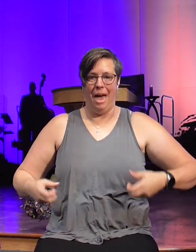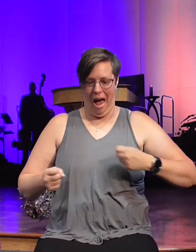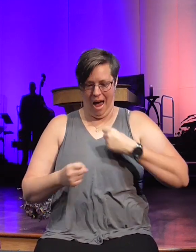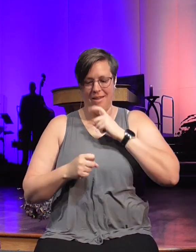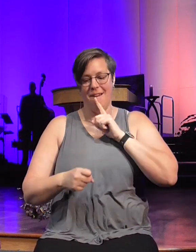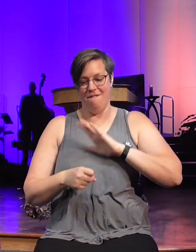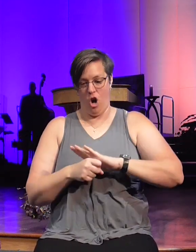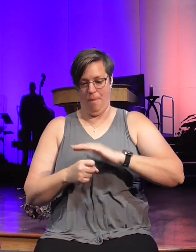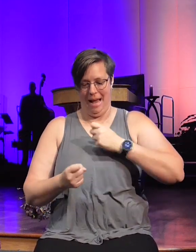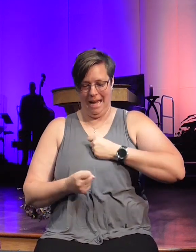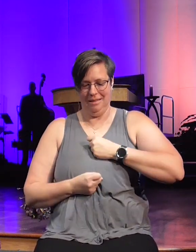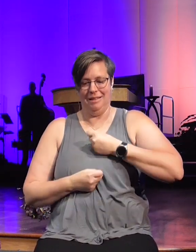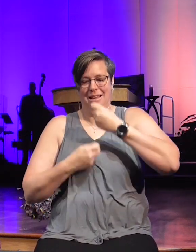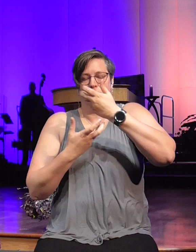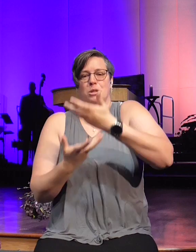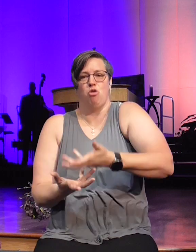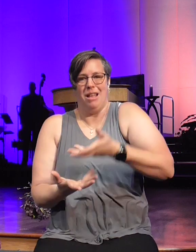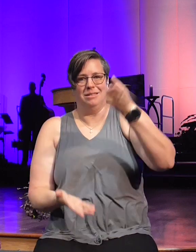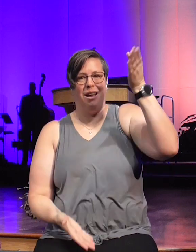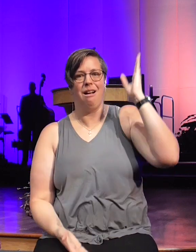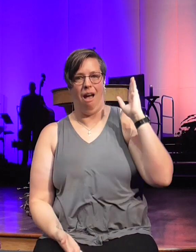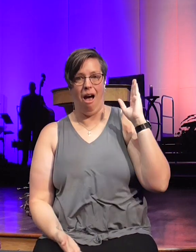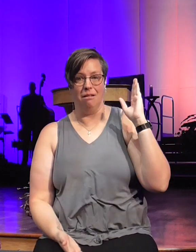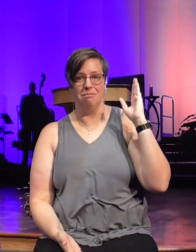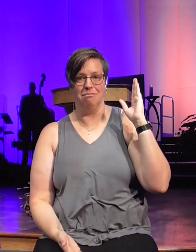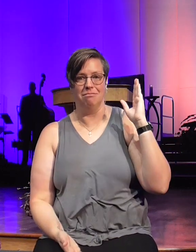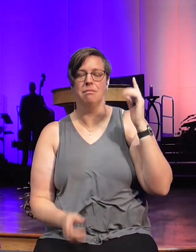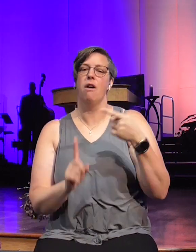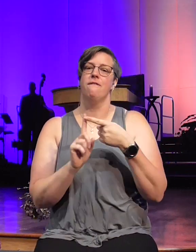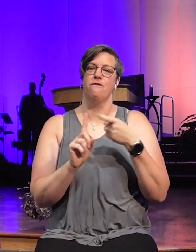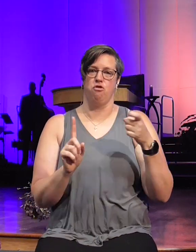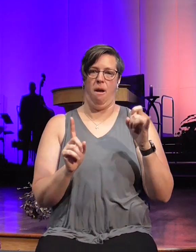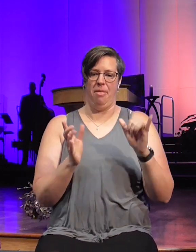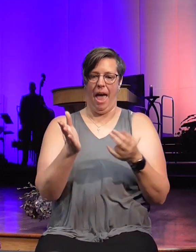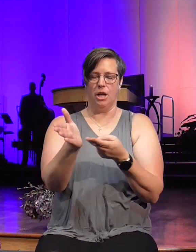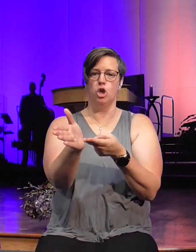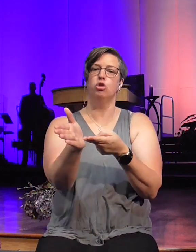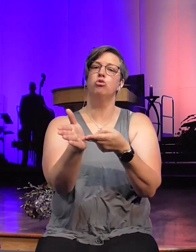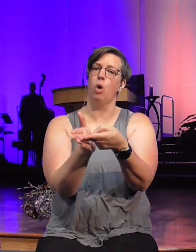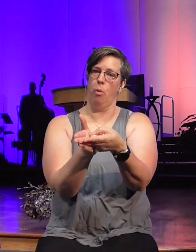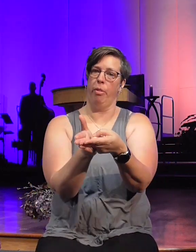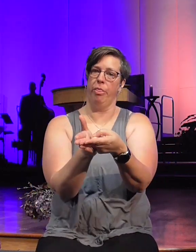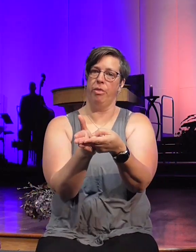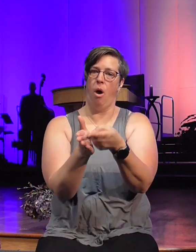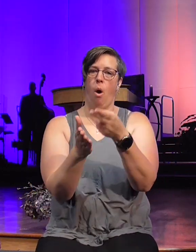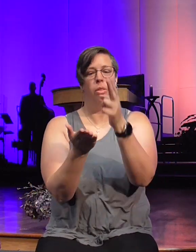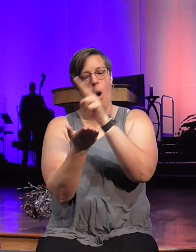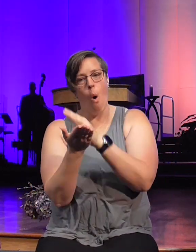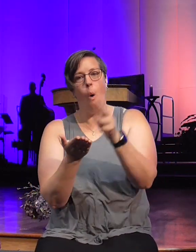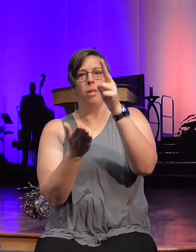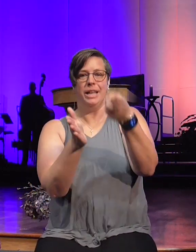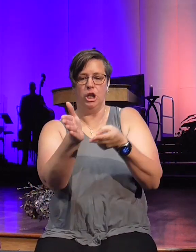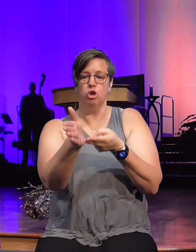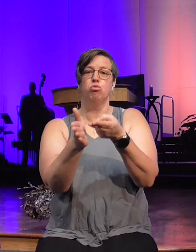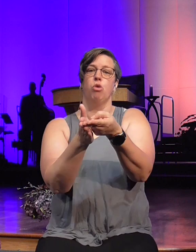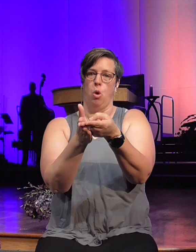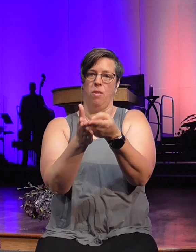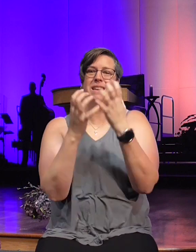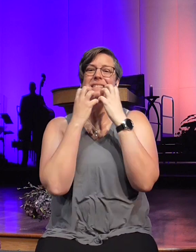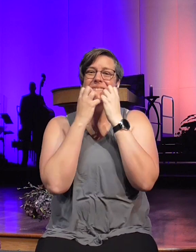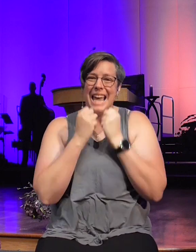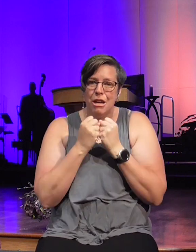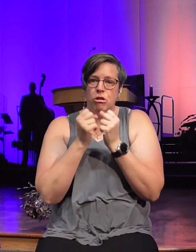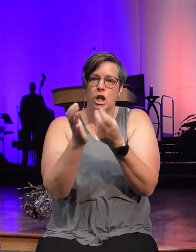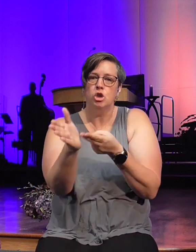expression. And from this truth, this holy truth, the sacred truth,